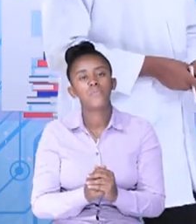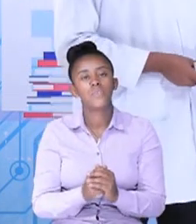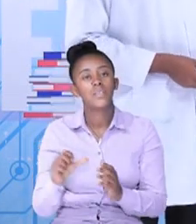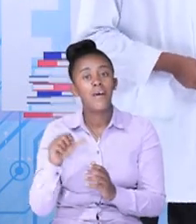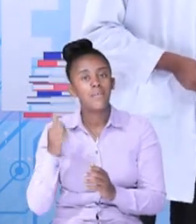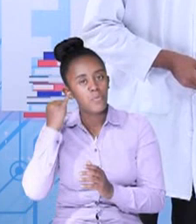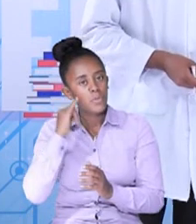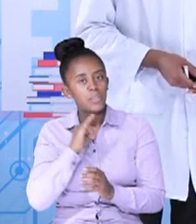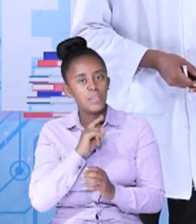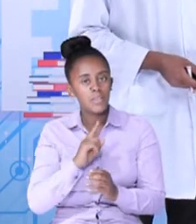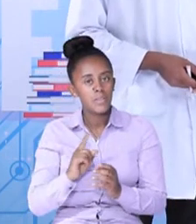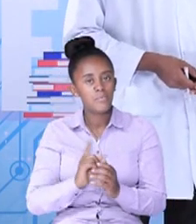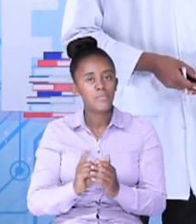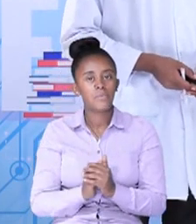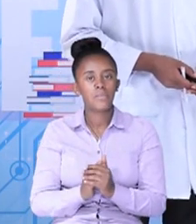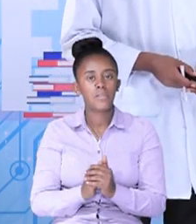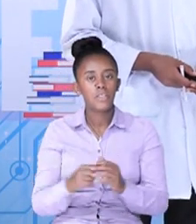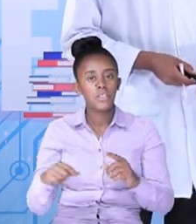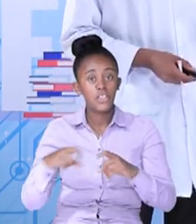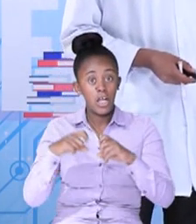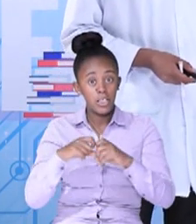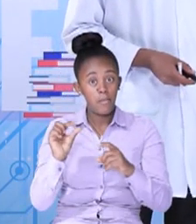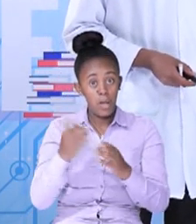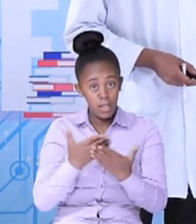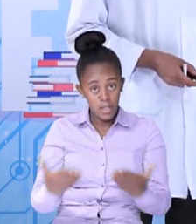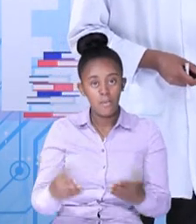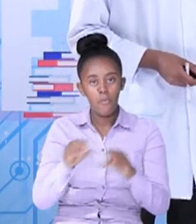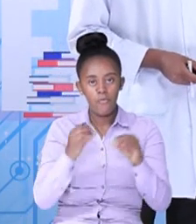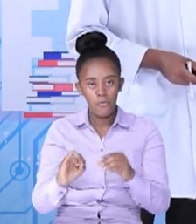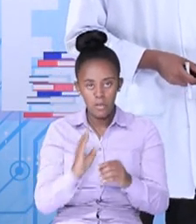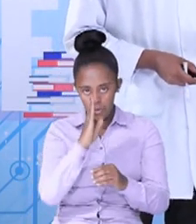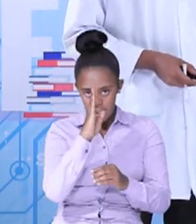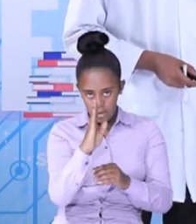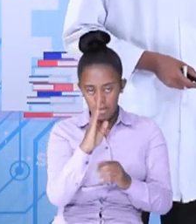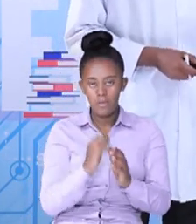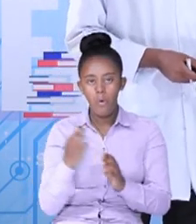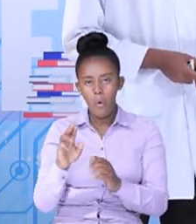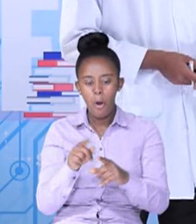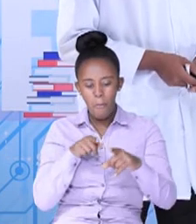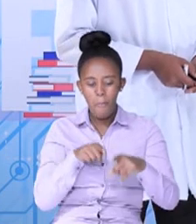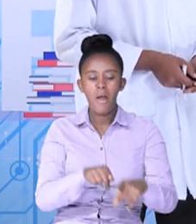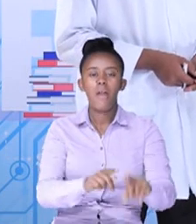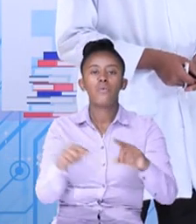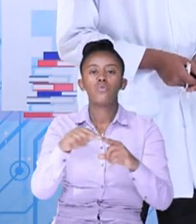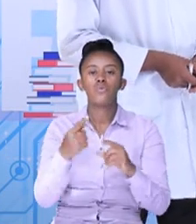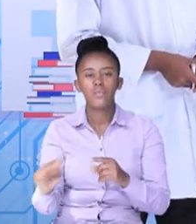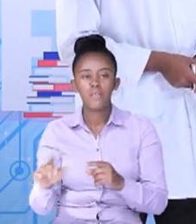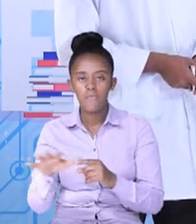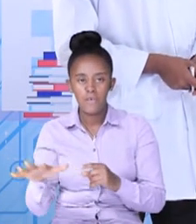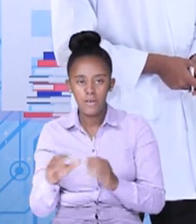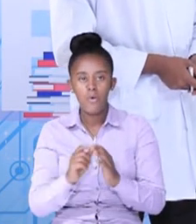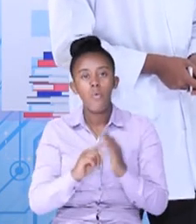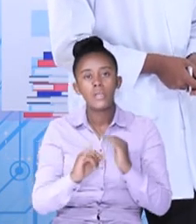The other point is, what if the charged particle is moving along a straight line or parallel to the field? What would happen to